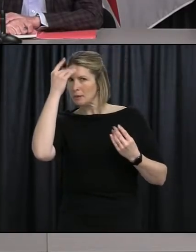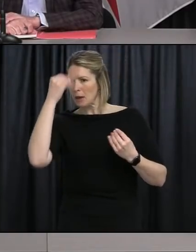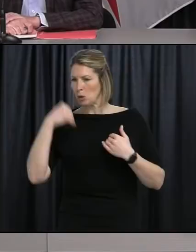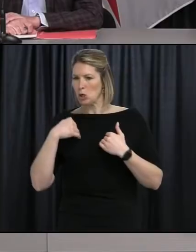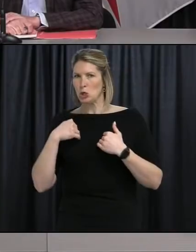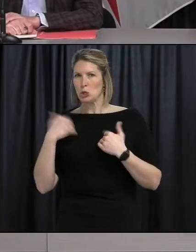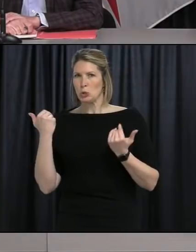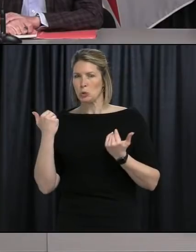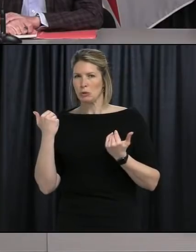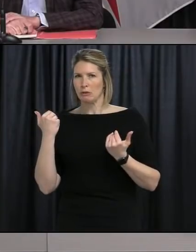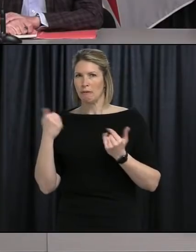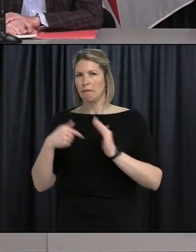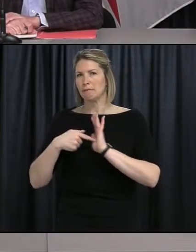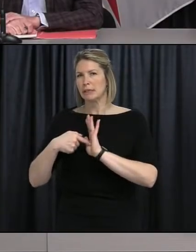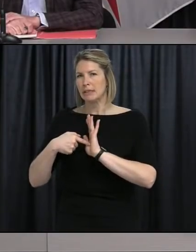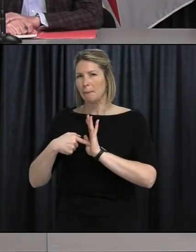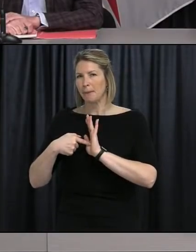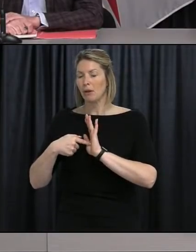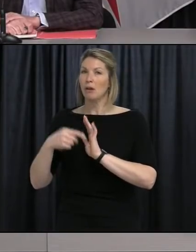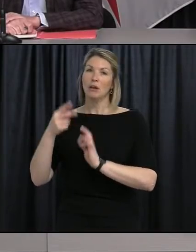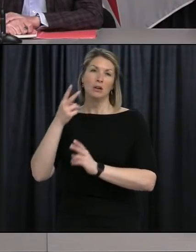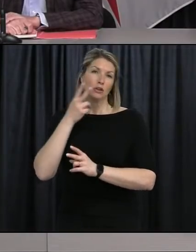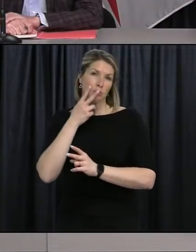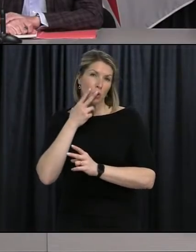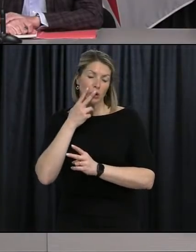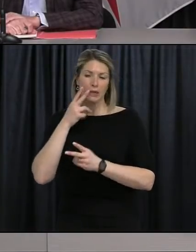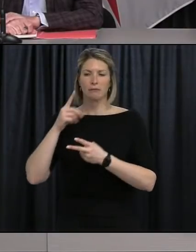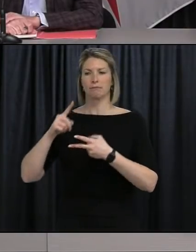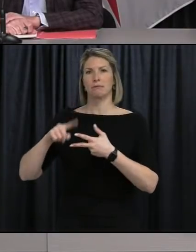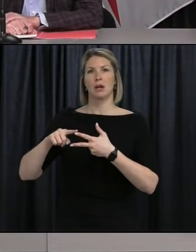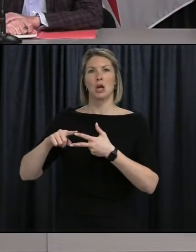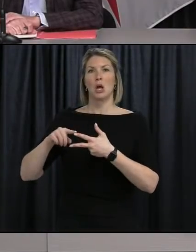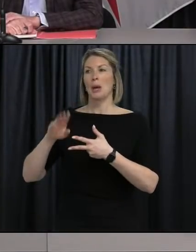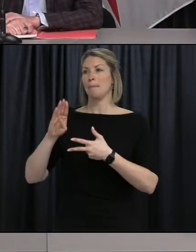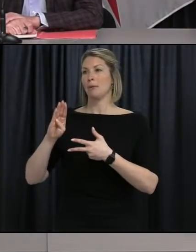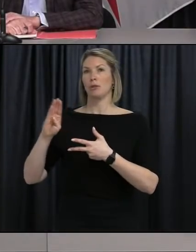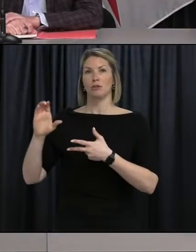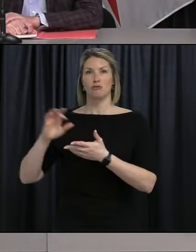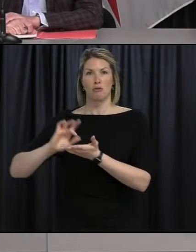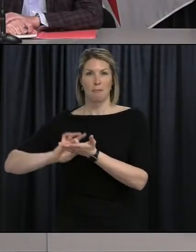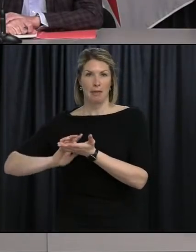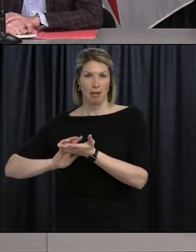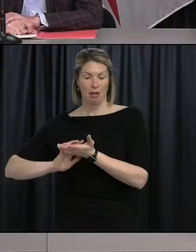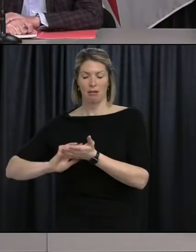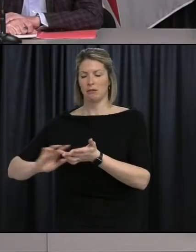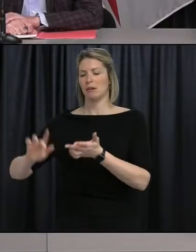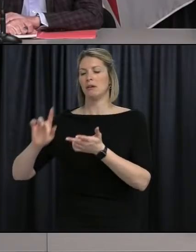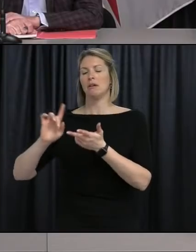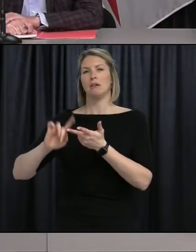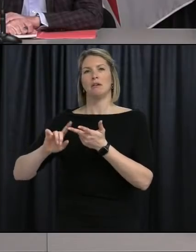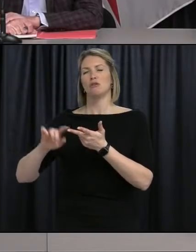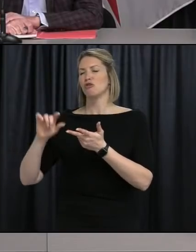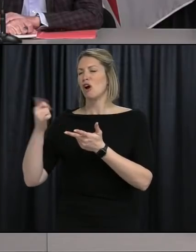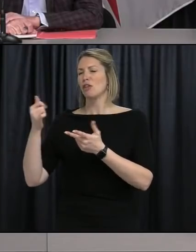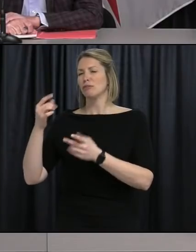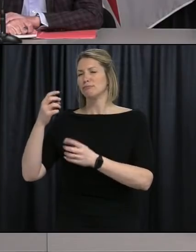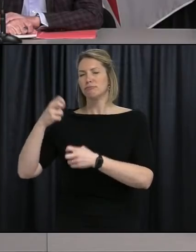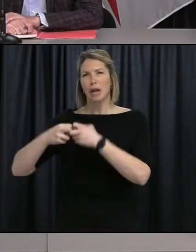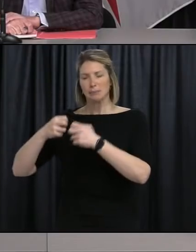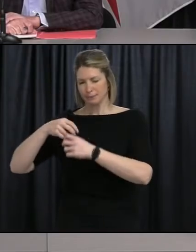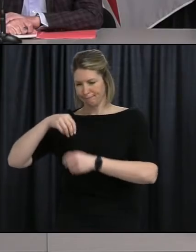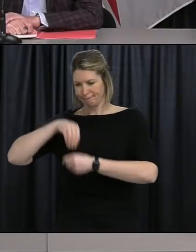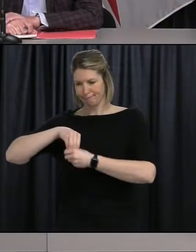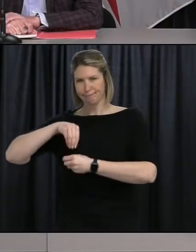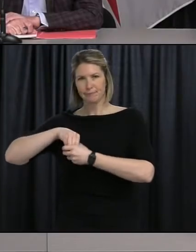pill. Or smoking is another thing. So why are we pausing the vaccination